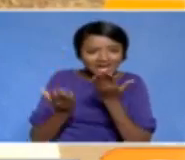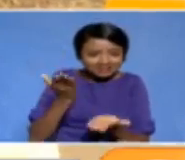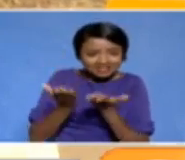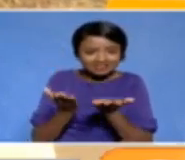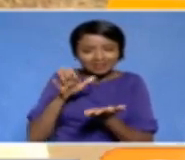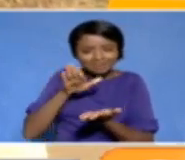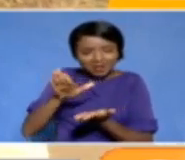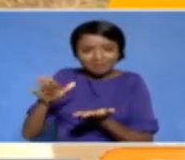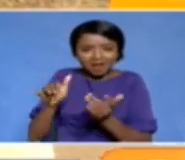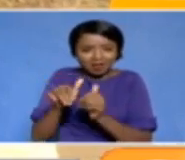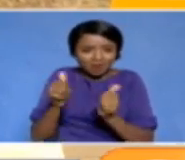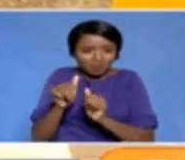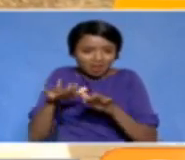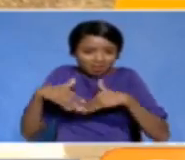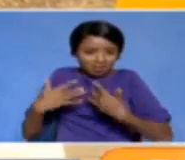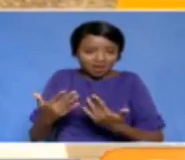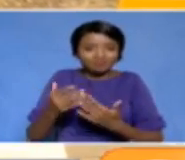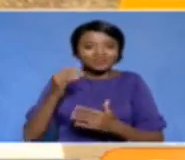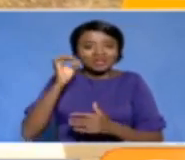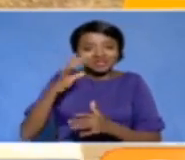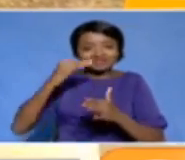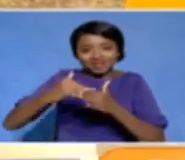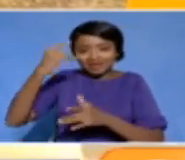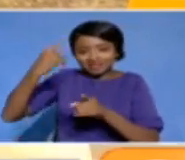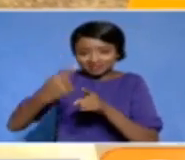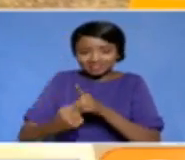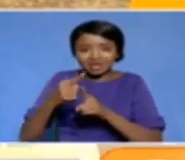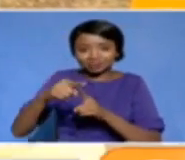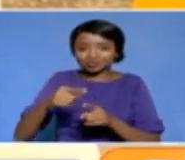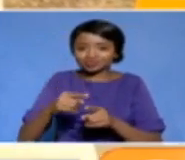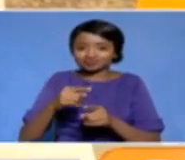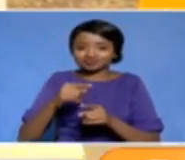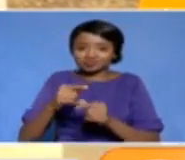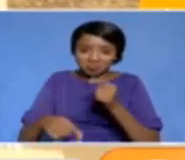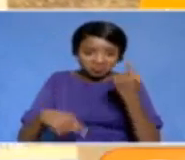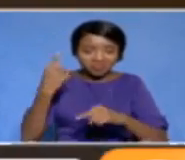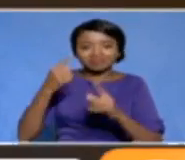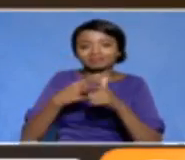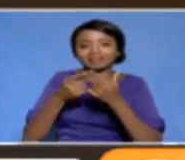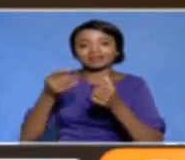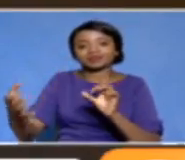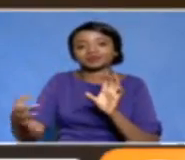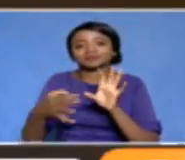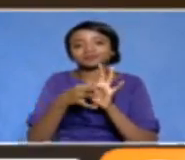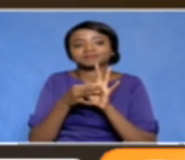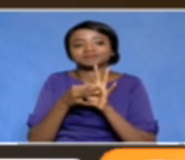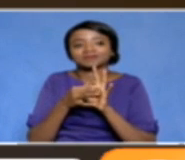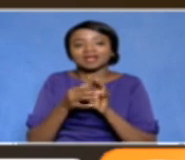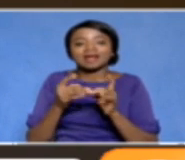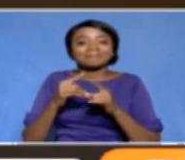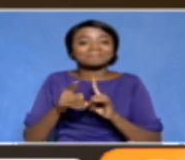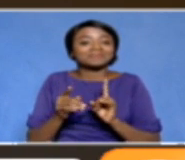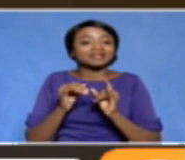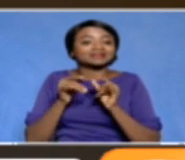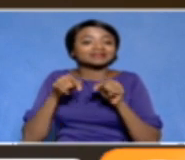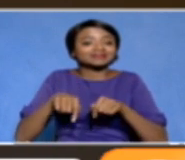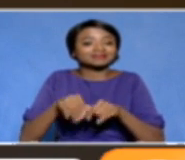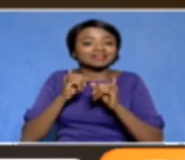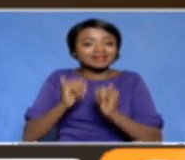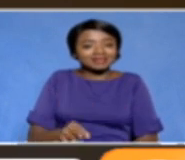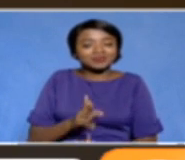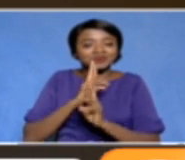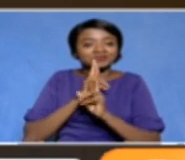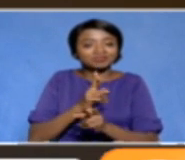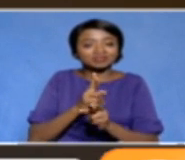by next year, if you qualify for the marks they want, they'll take a child. But in a new twist, a report by officials of the